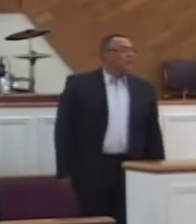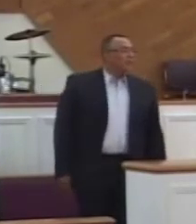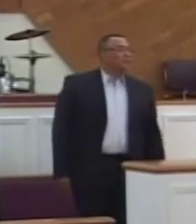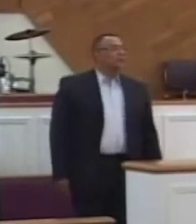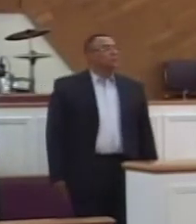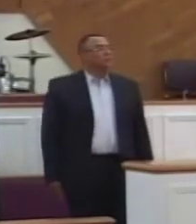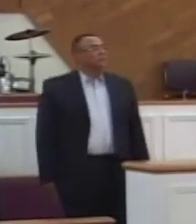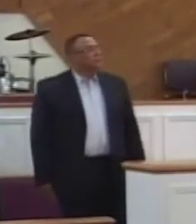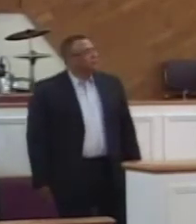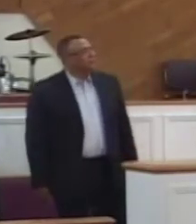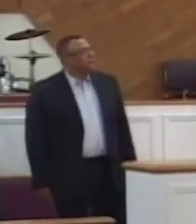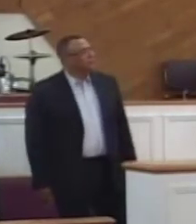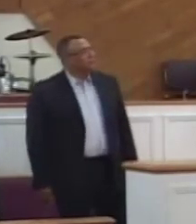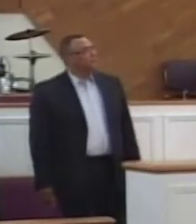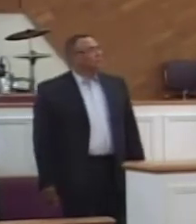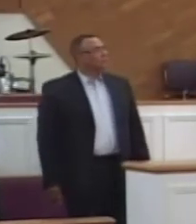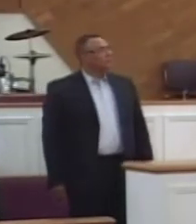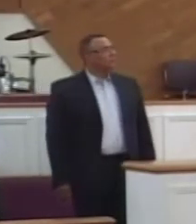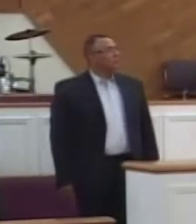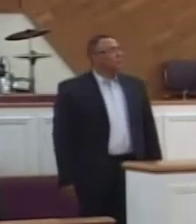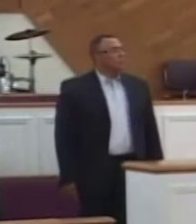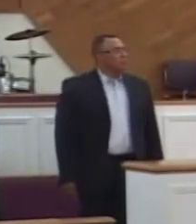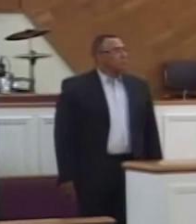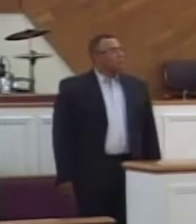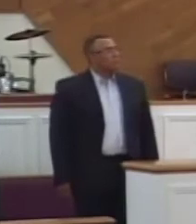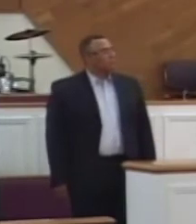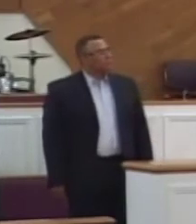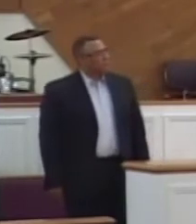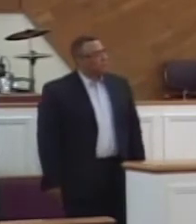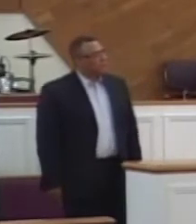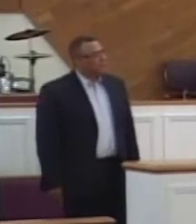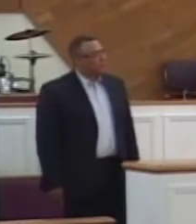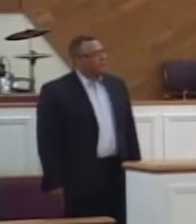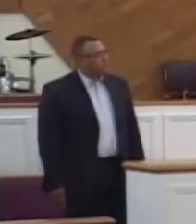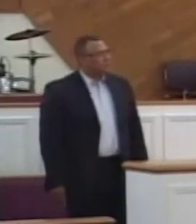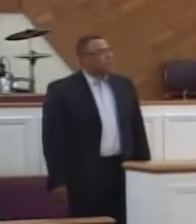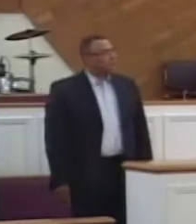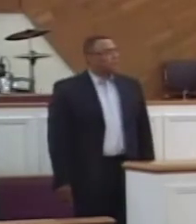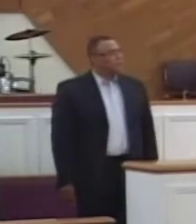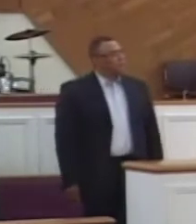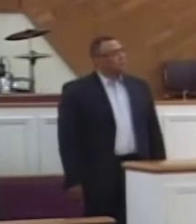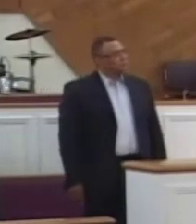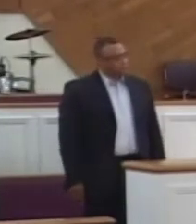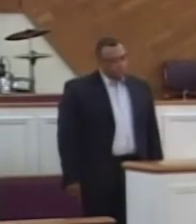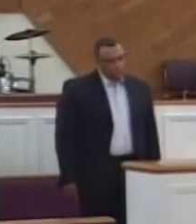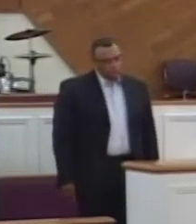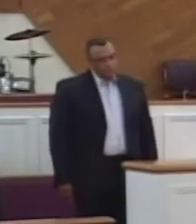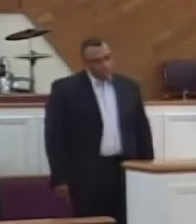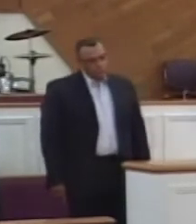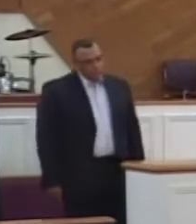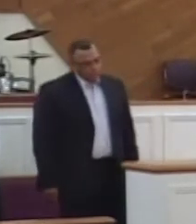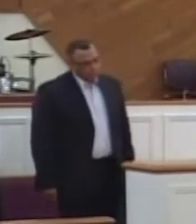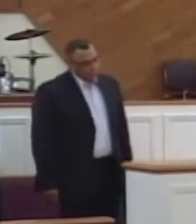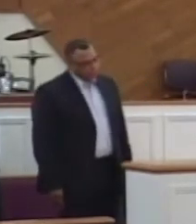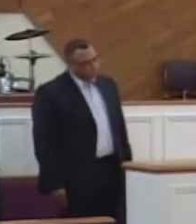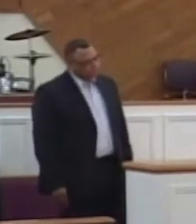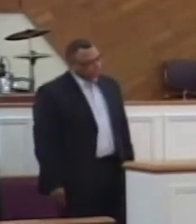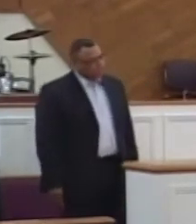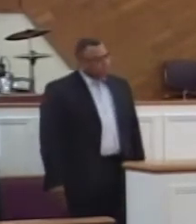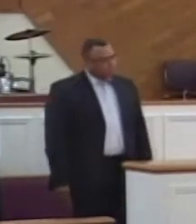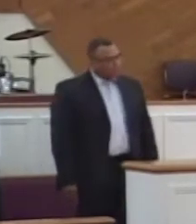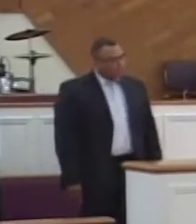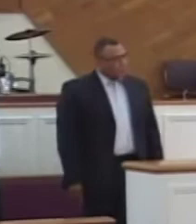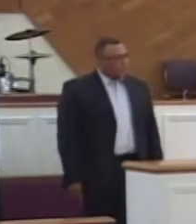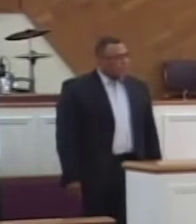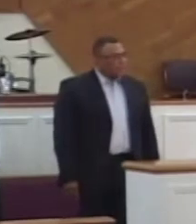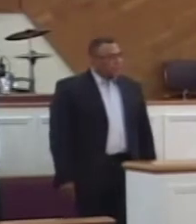as I close, I can hear somebody saying, I ain't got nothing. I ain't got no money. I ain't got no